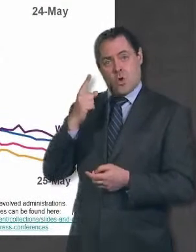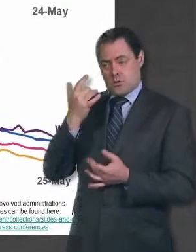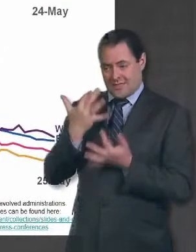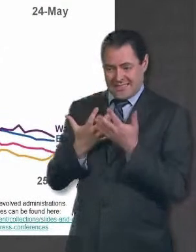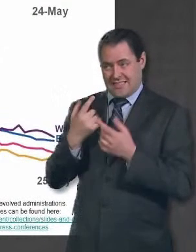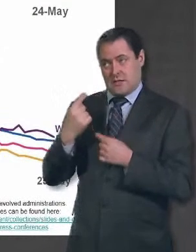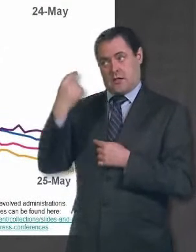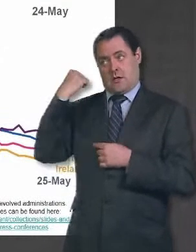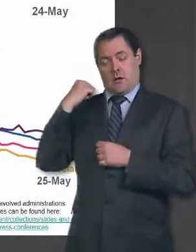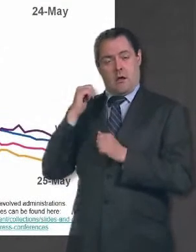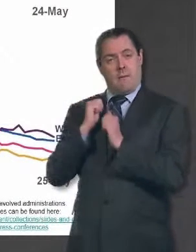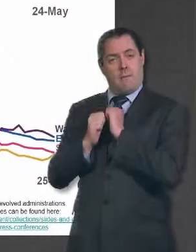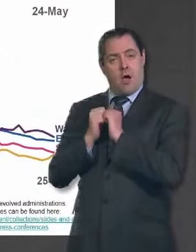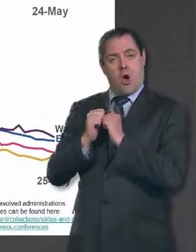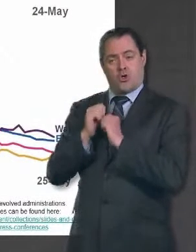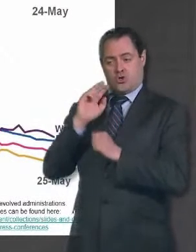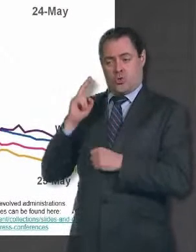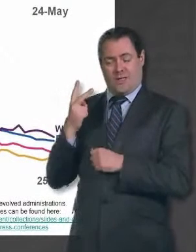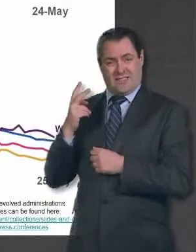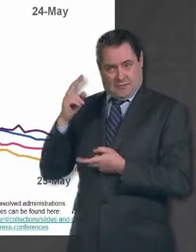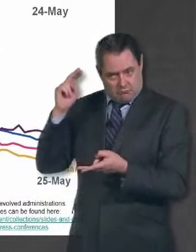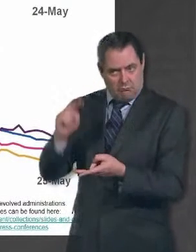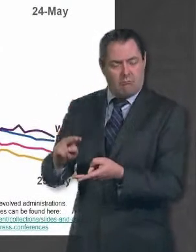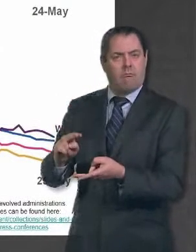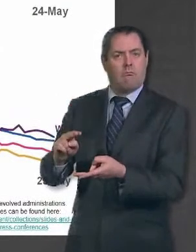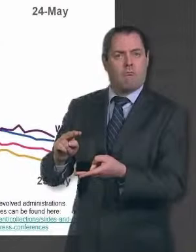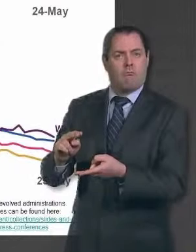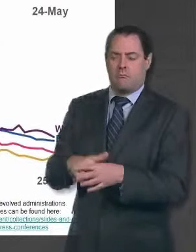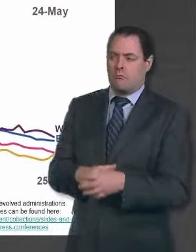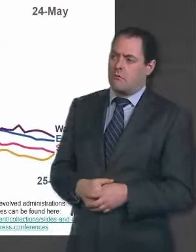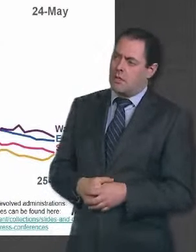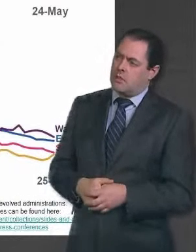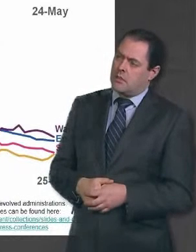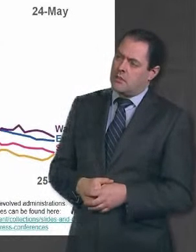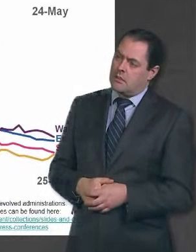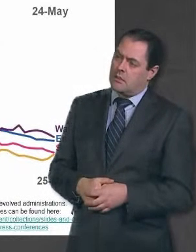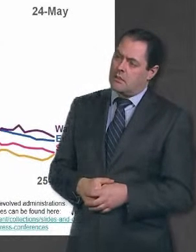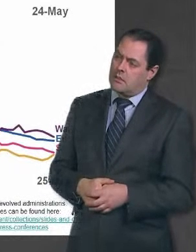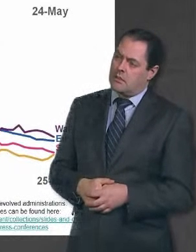good news. And within hospital, in our ITU